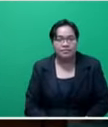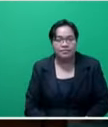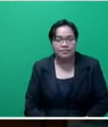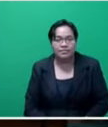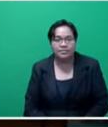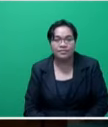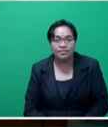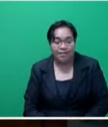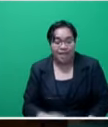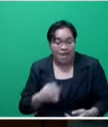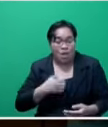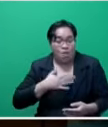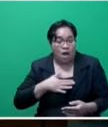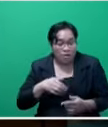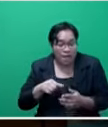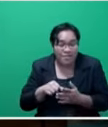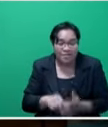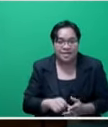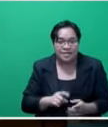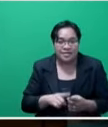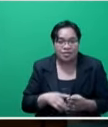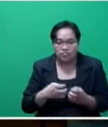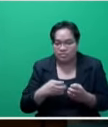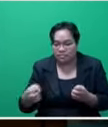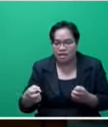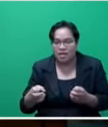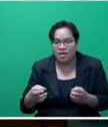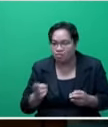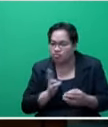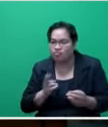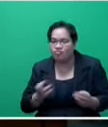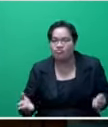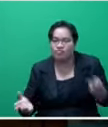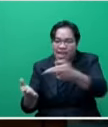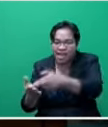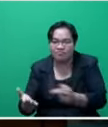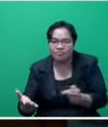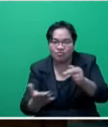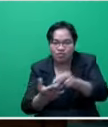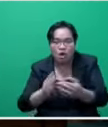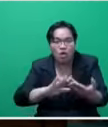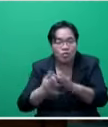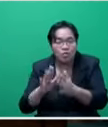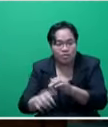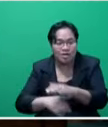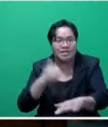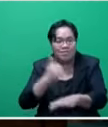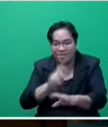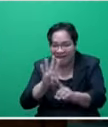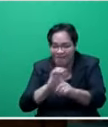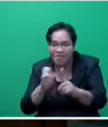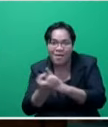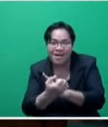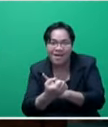Mr. Speaker, sir, let me emphasize that extending the reach to our community will certainly establish the enabling environment to